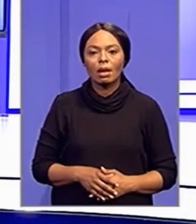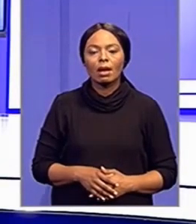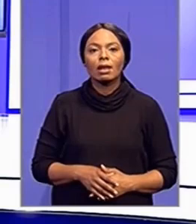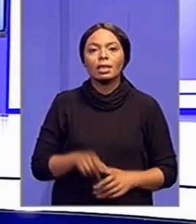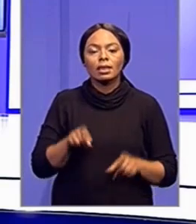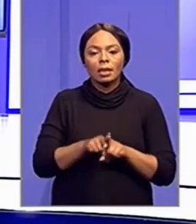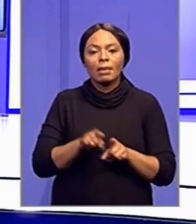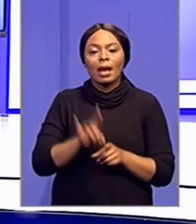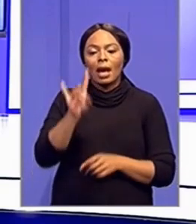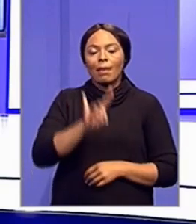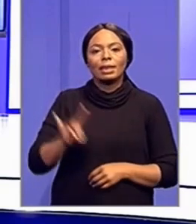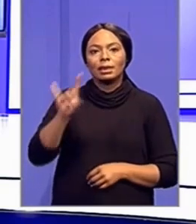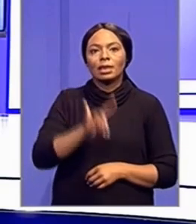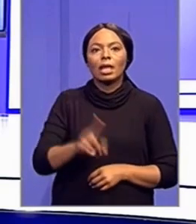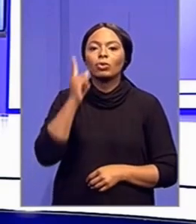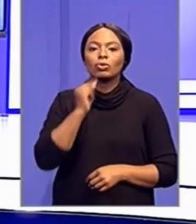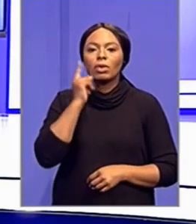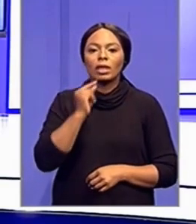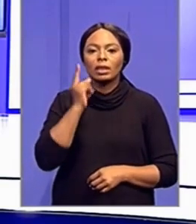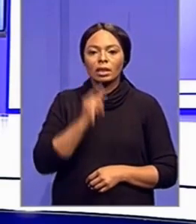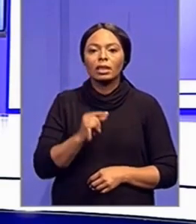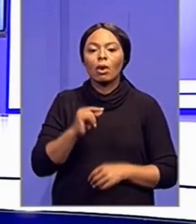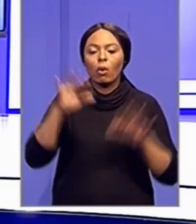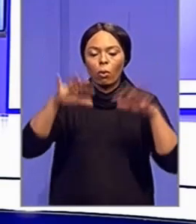badudi ba tsenetswe ke metsi ka dintlong.